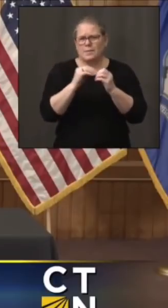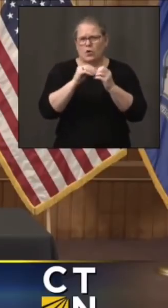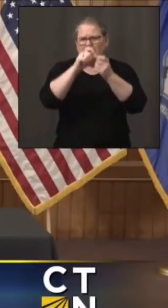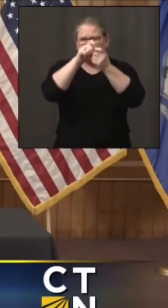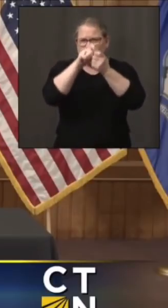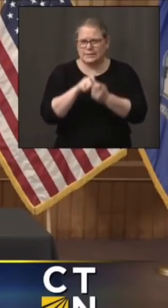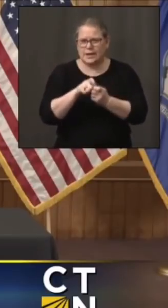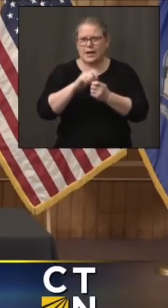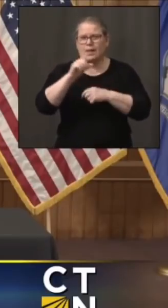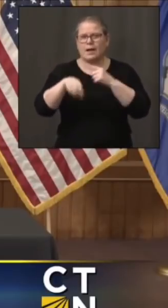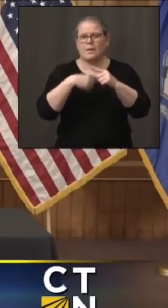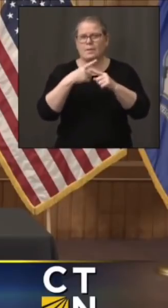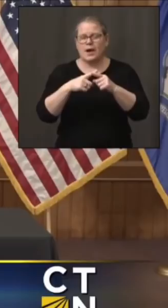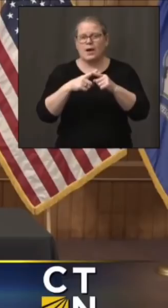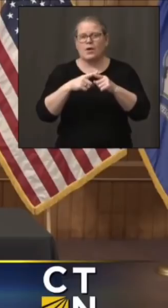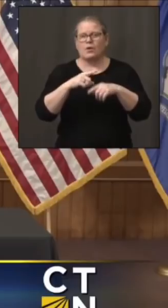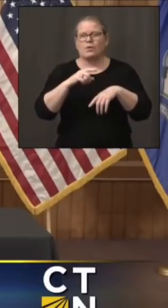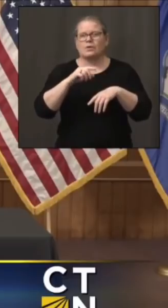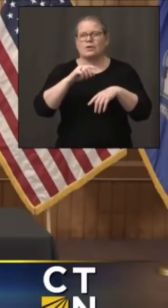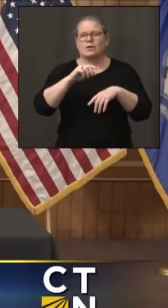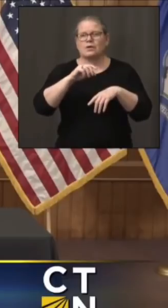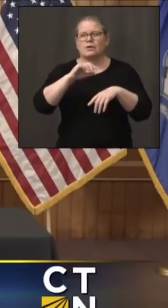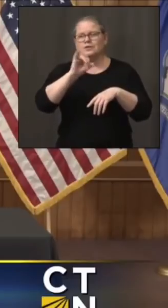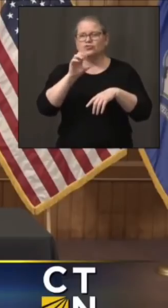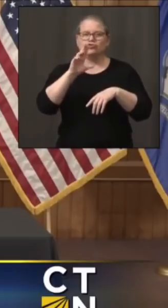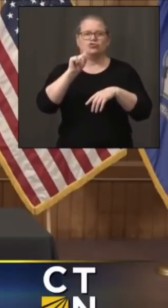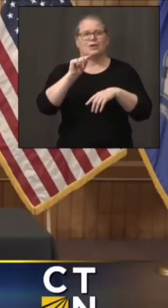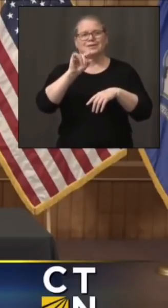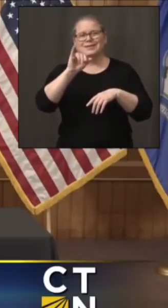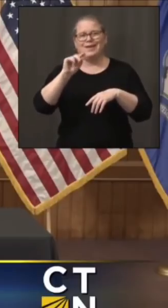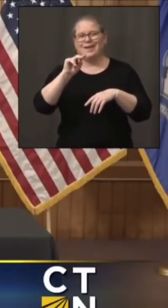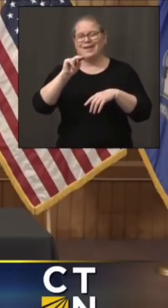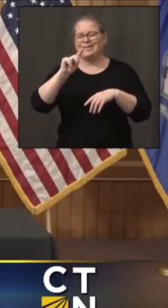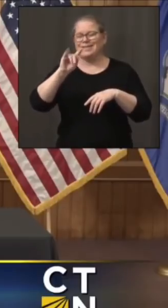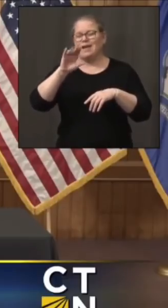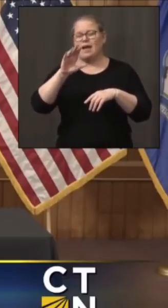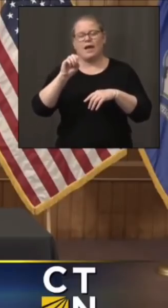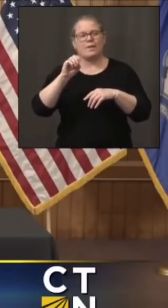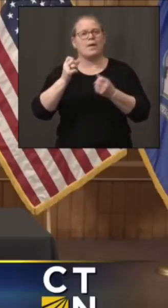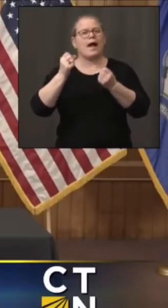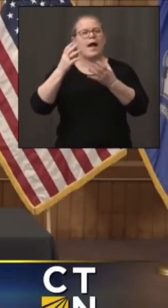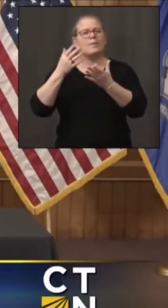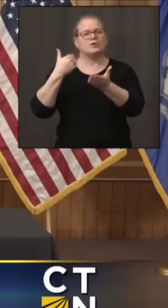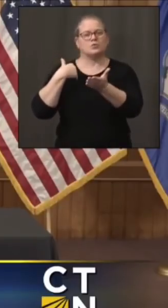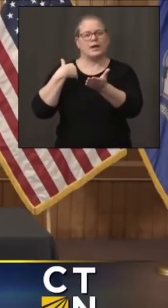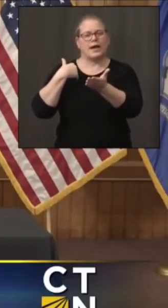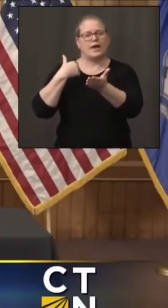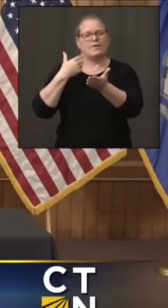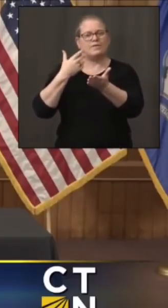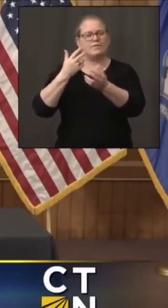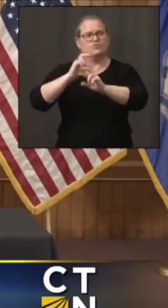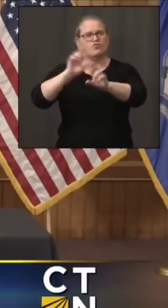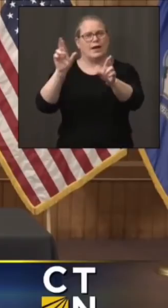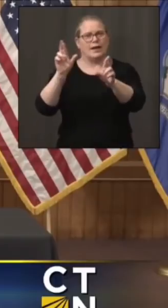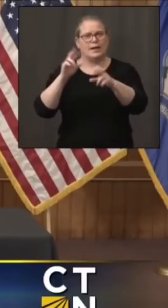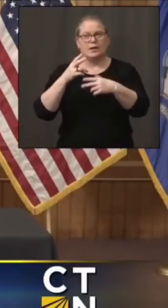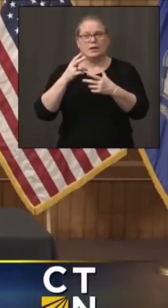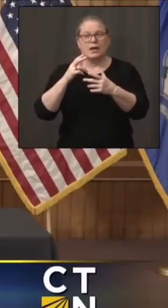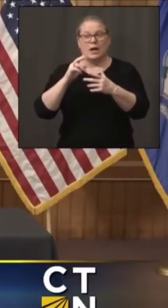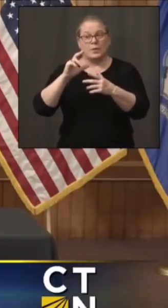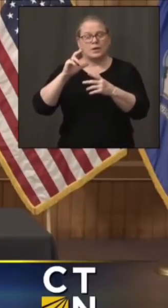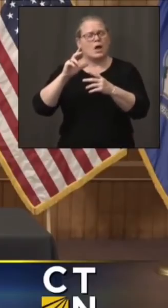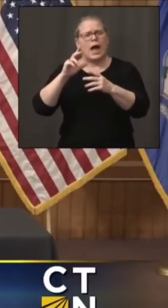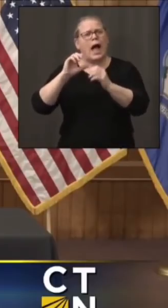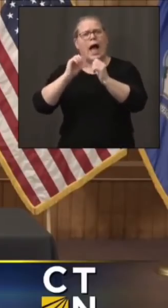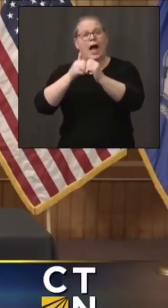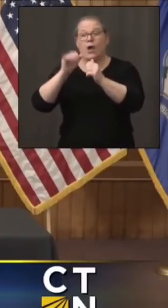inventory. So how exactly will this work? You have extra vaccines that aren't being used at a health center, and then, DPH transports them,